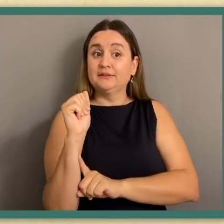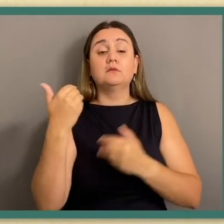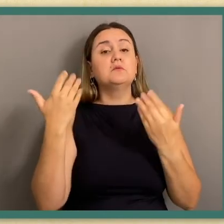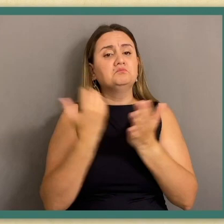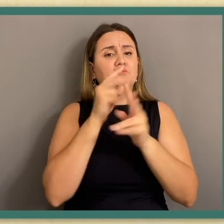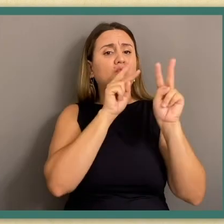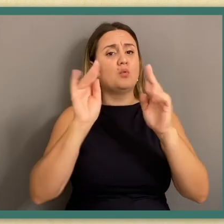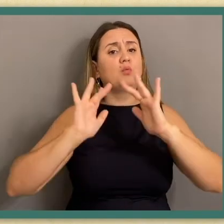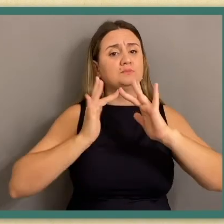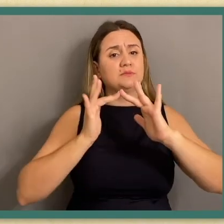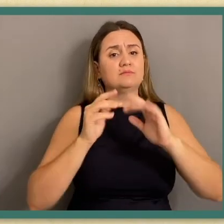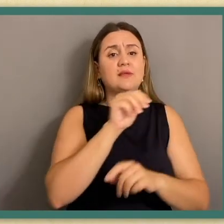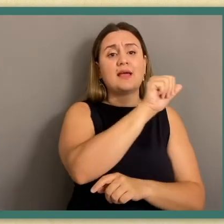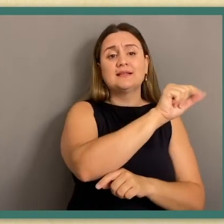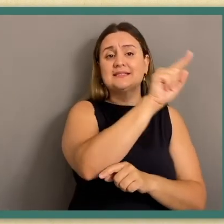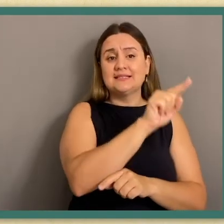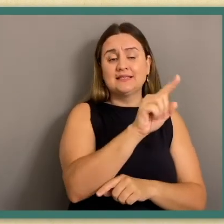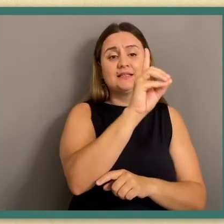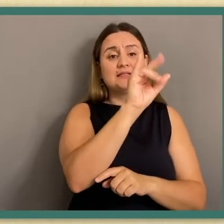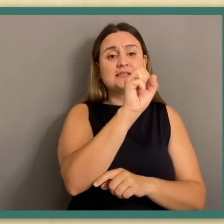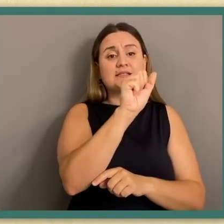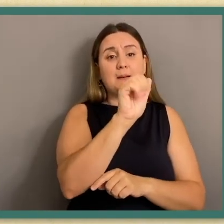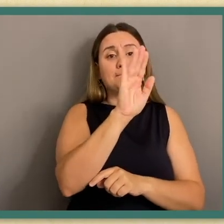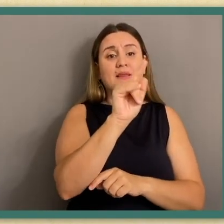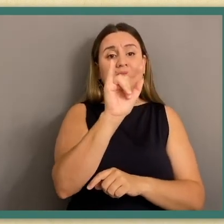visit ACDL's website at